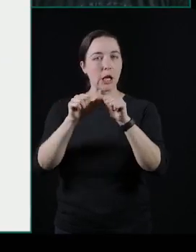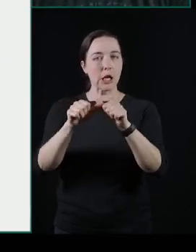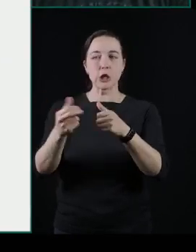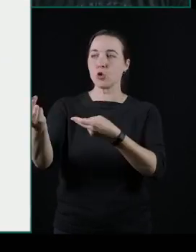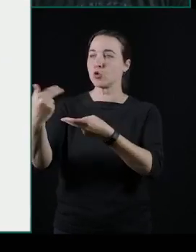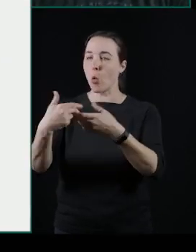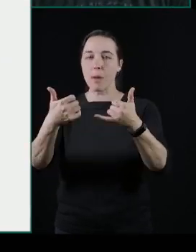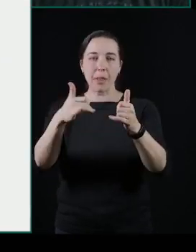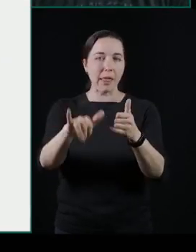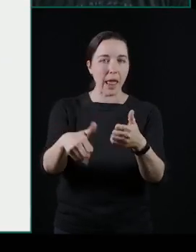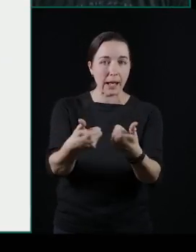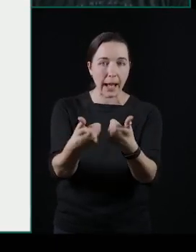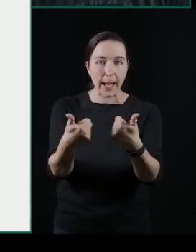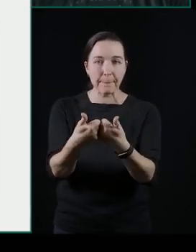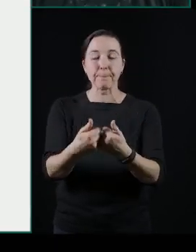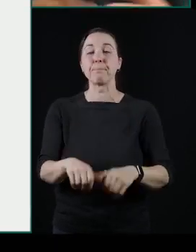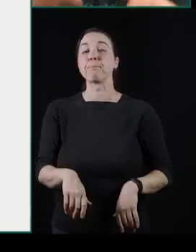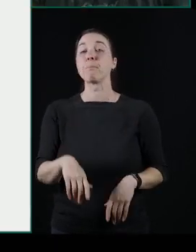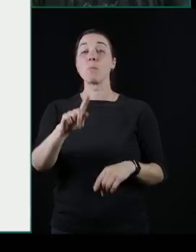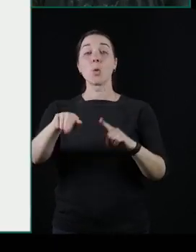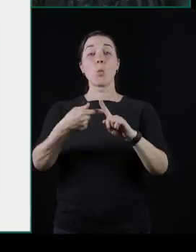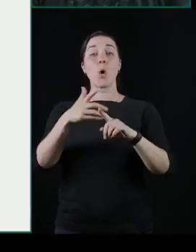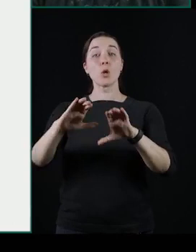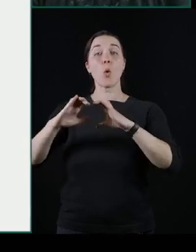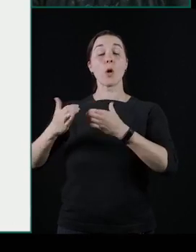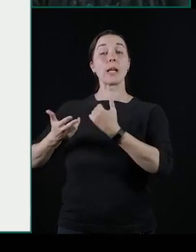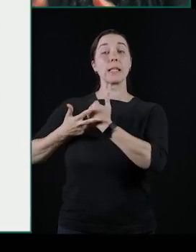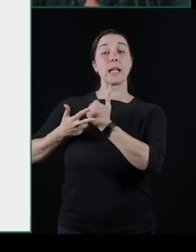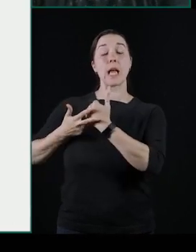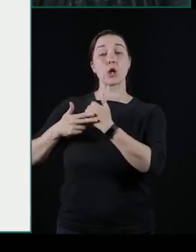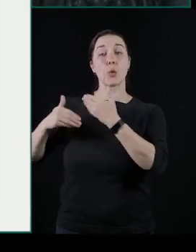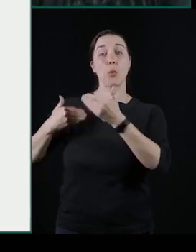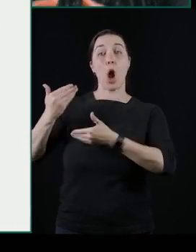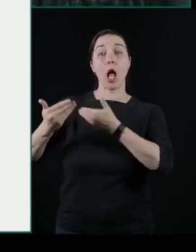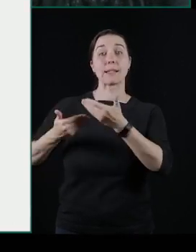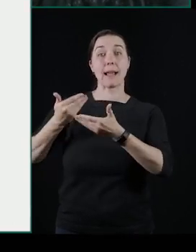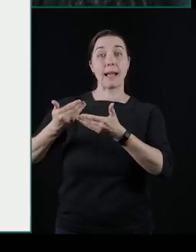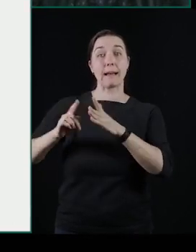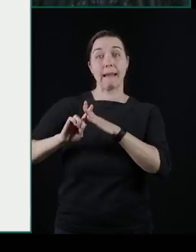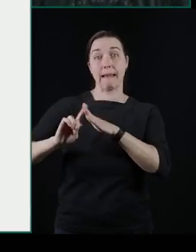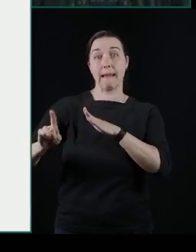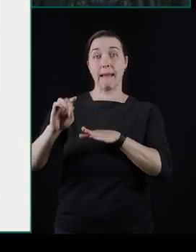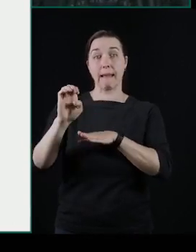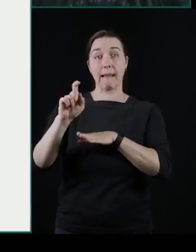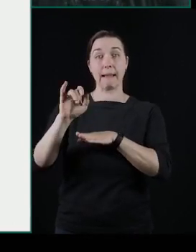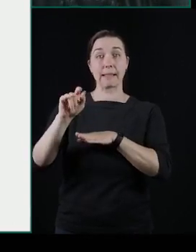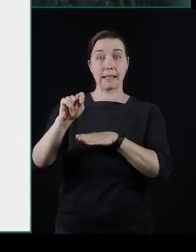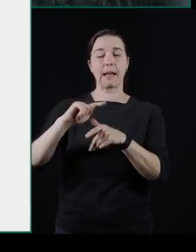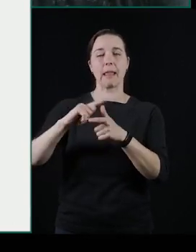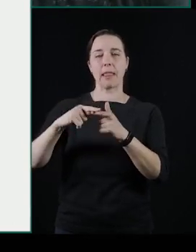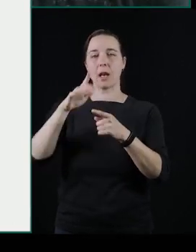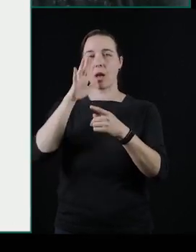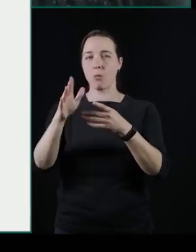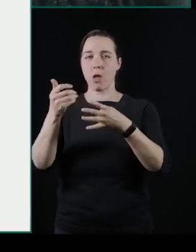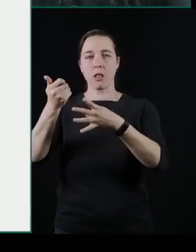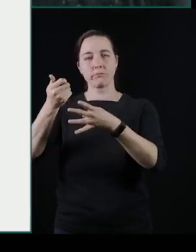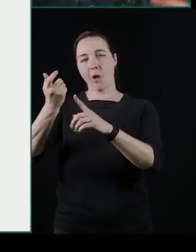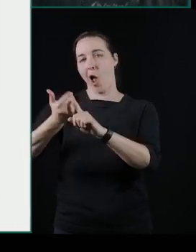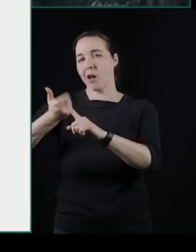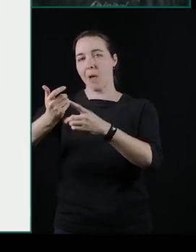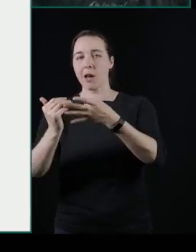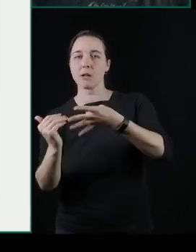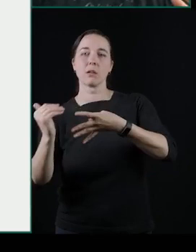and play their game. When your container process or your game server exits from active, we will go to terminating,